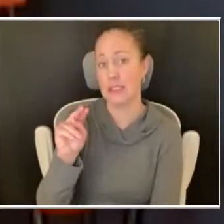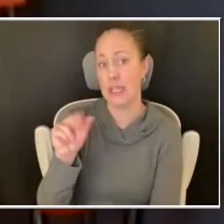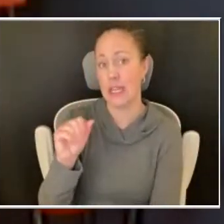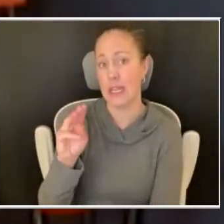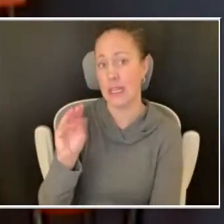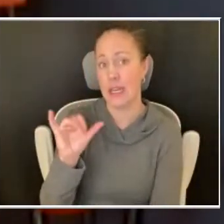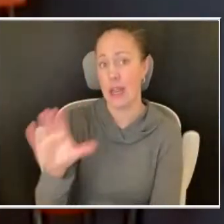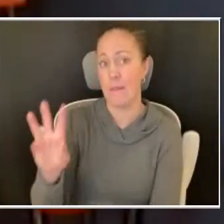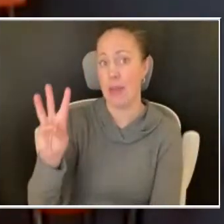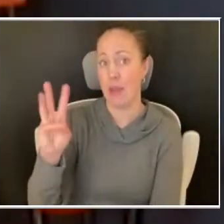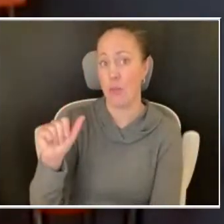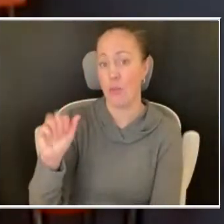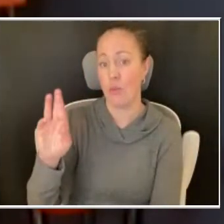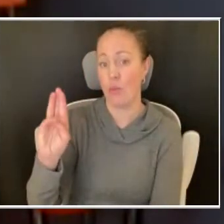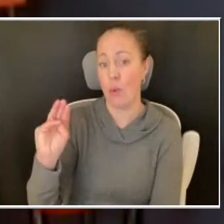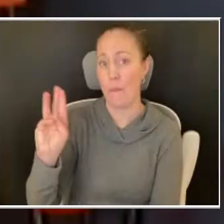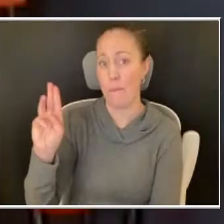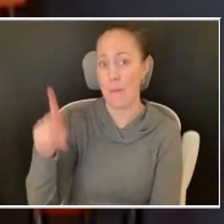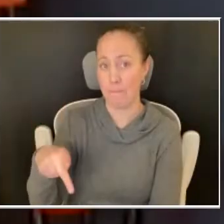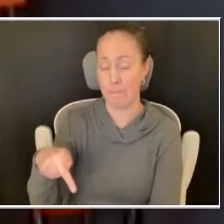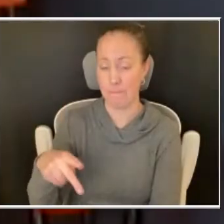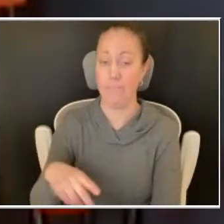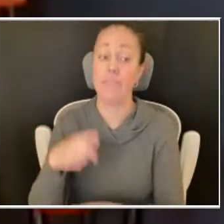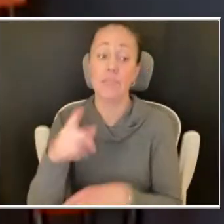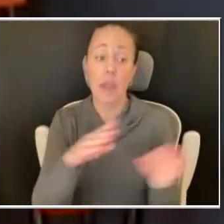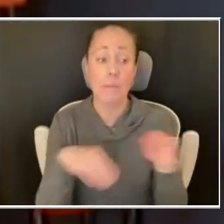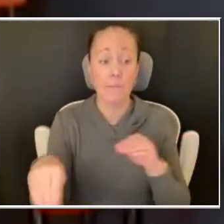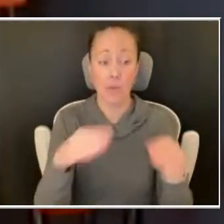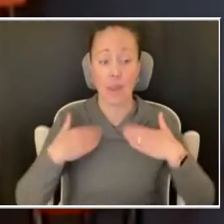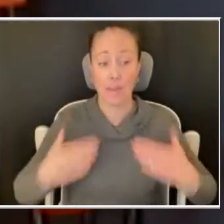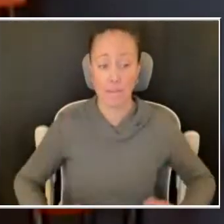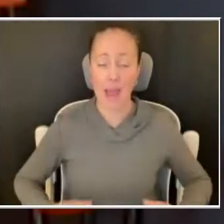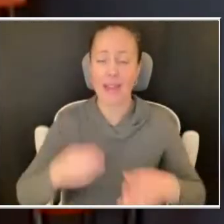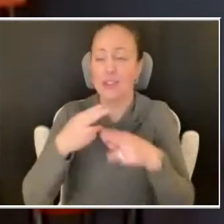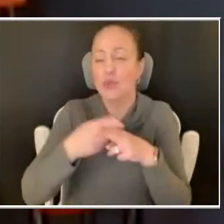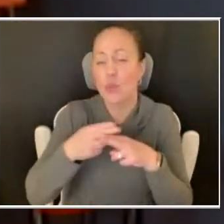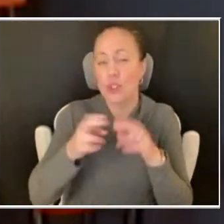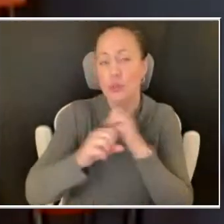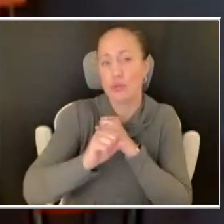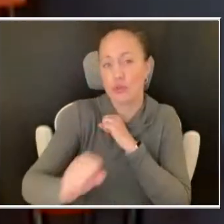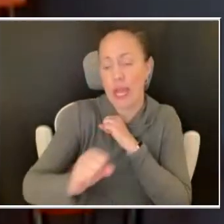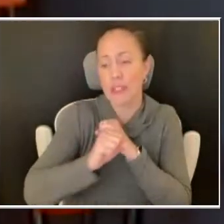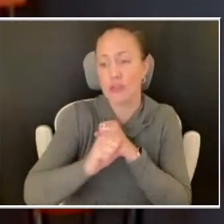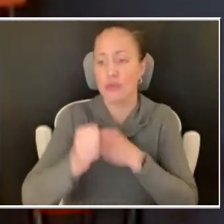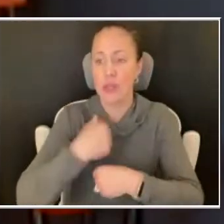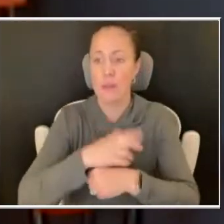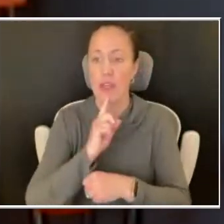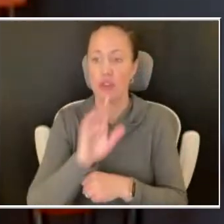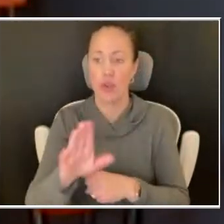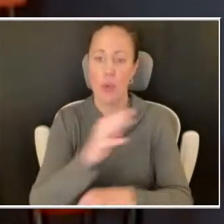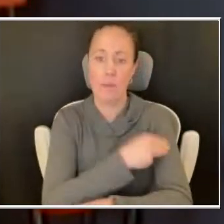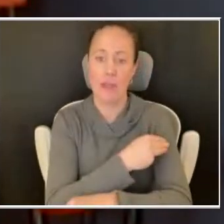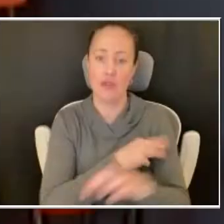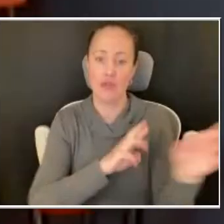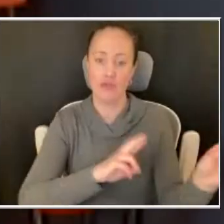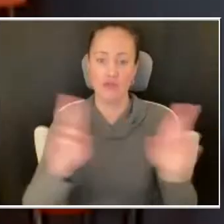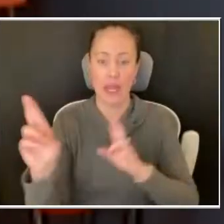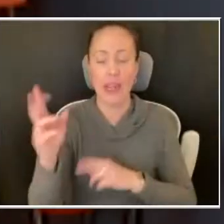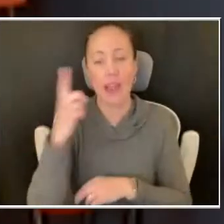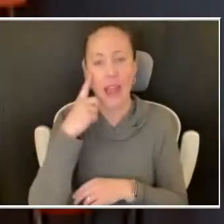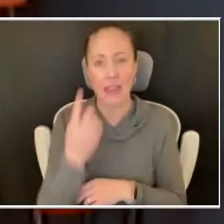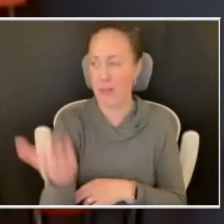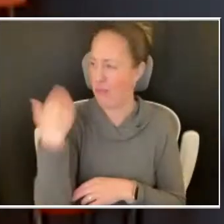is a warm-up where you're moving your body, and you're really doing some short-term stretching to get your muscles ready to go. I think that, you know, there used to be